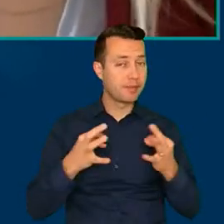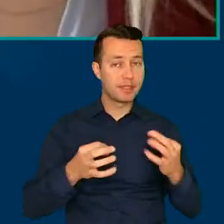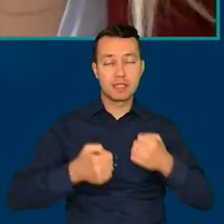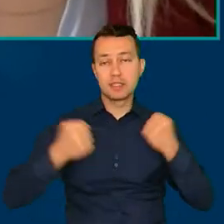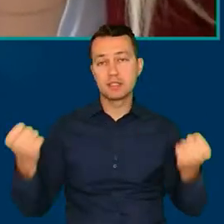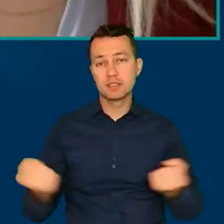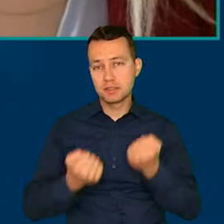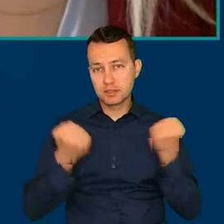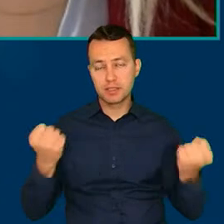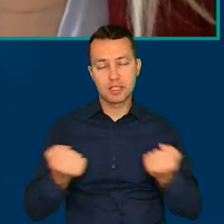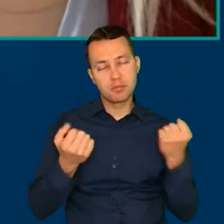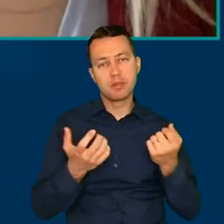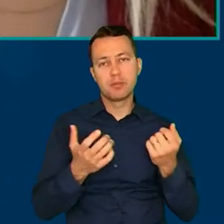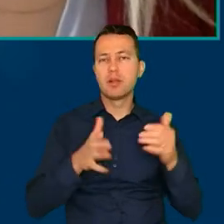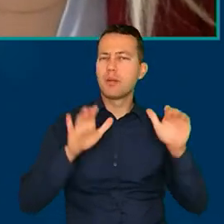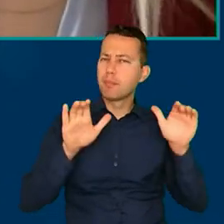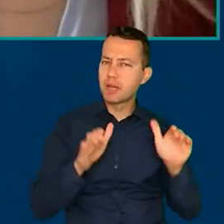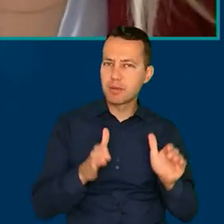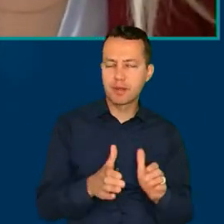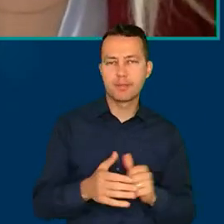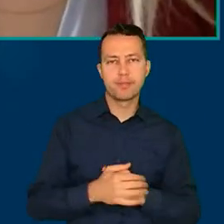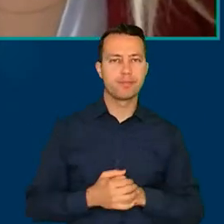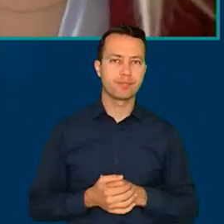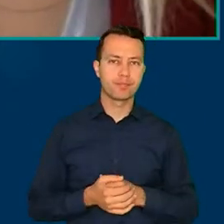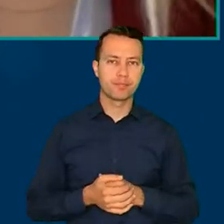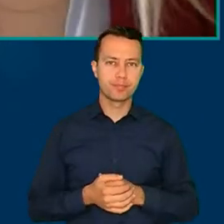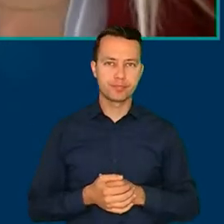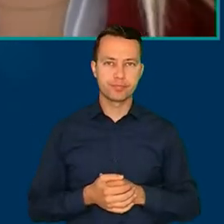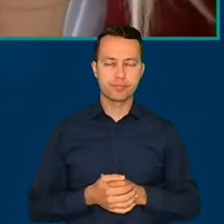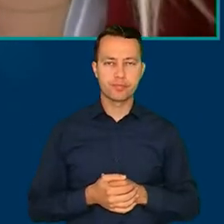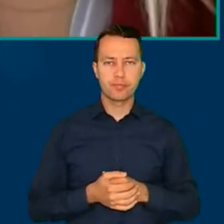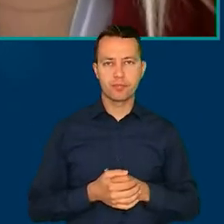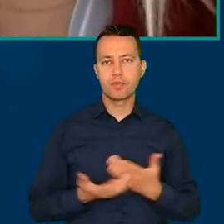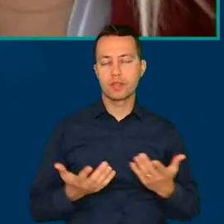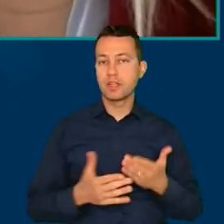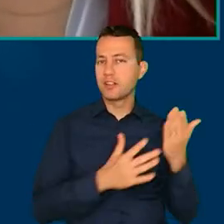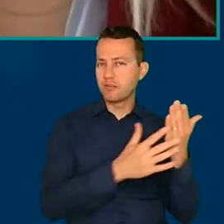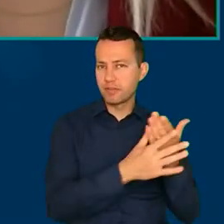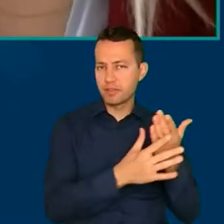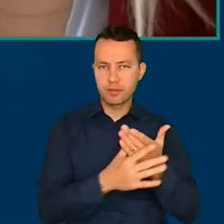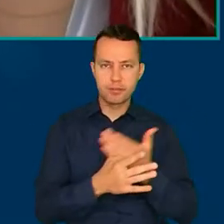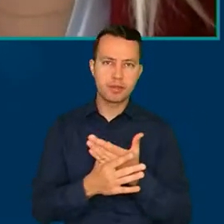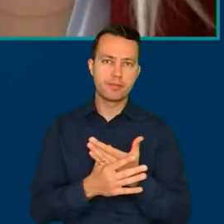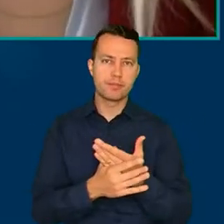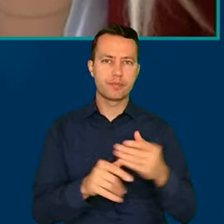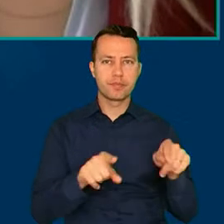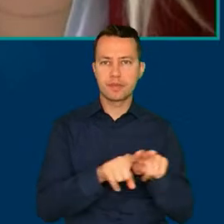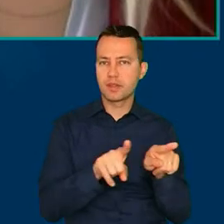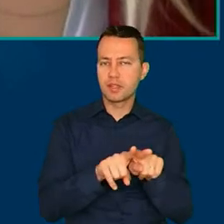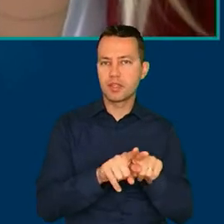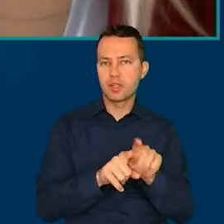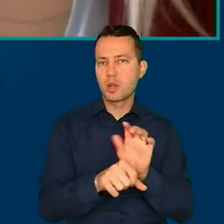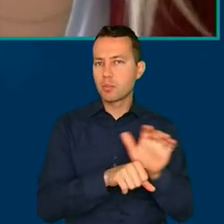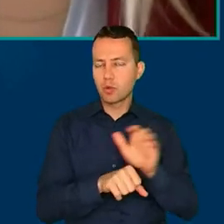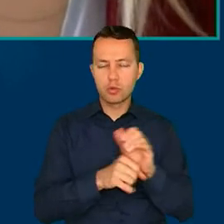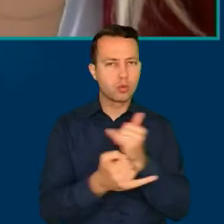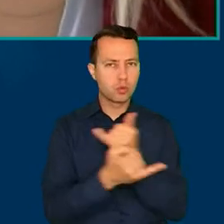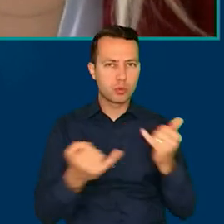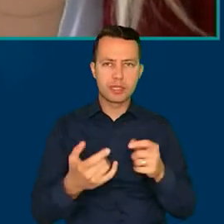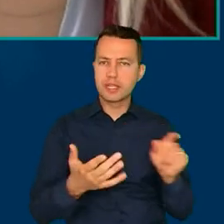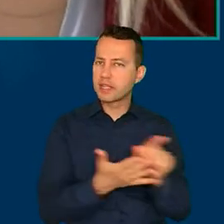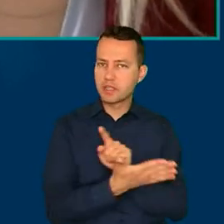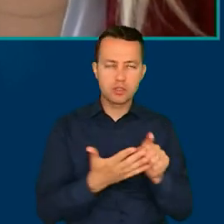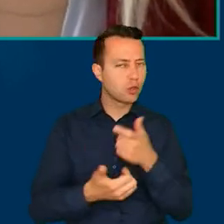actually not linked to those risks. So it's a mitigating factor rather than an expectation of conduct. Next slide,